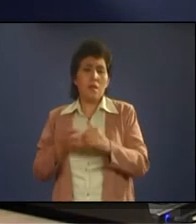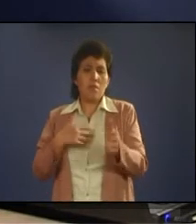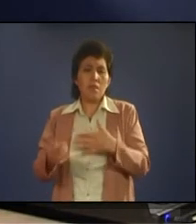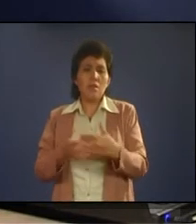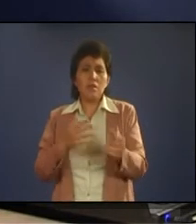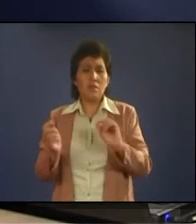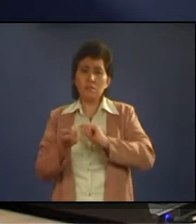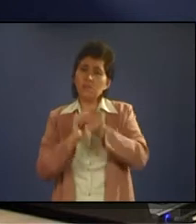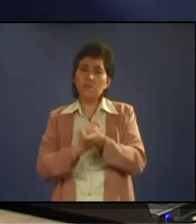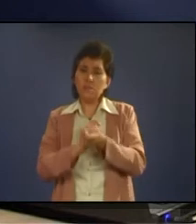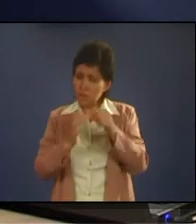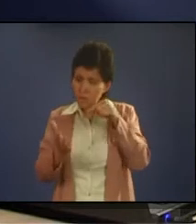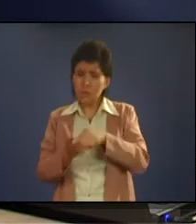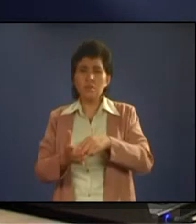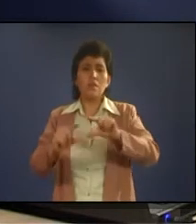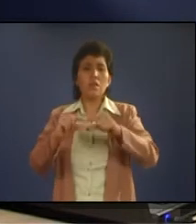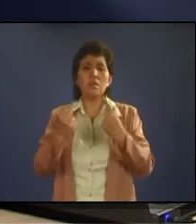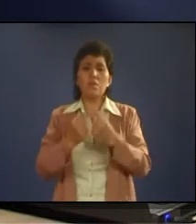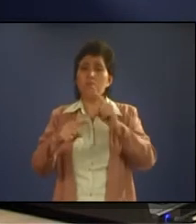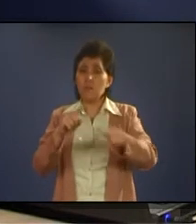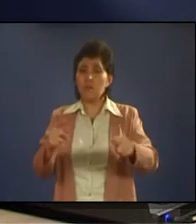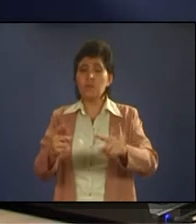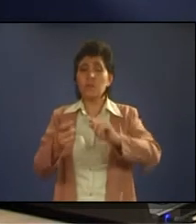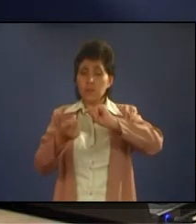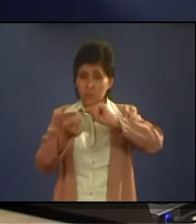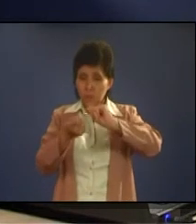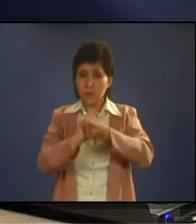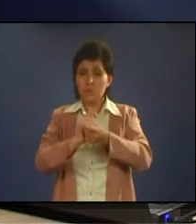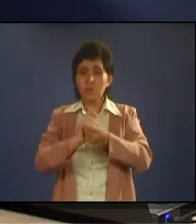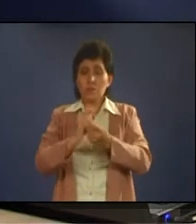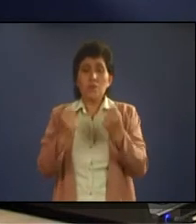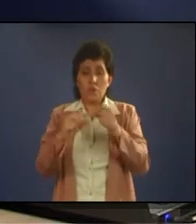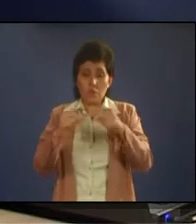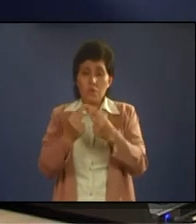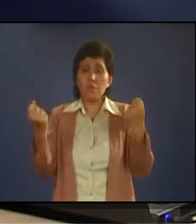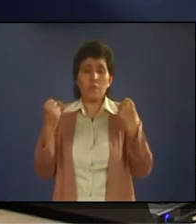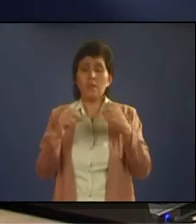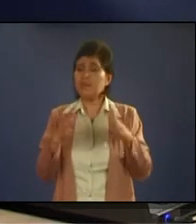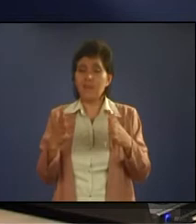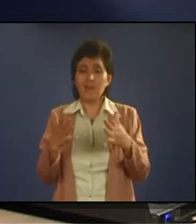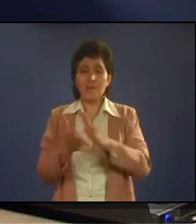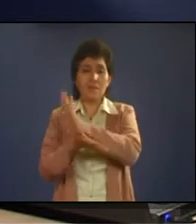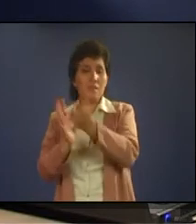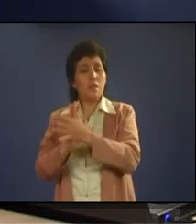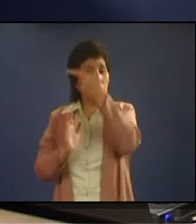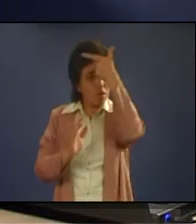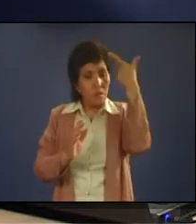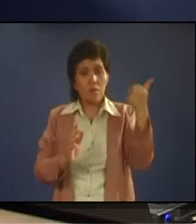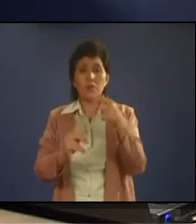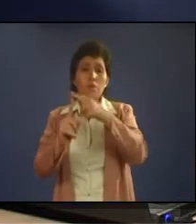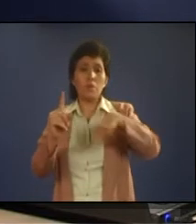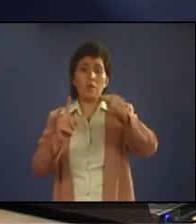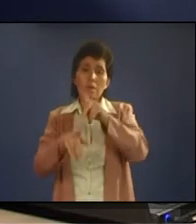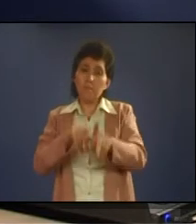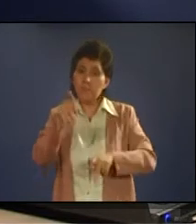is a group, in fact, but will it change the group dynamic? Absolutely yes, okay? Because when the people